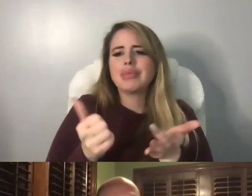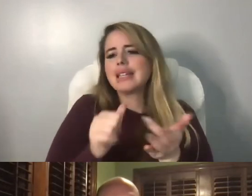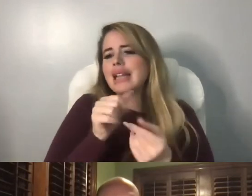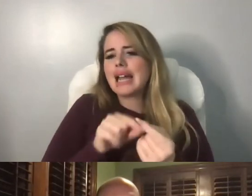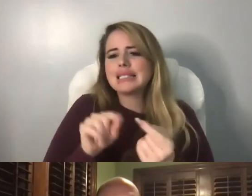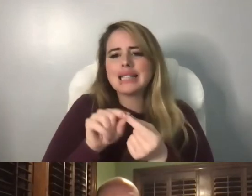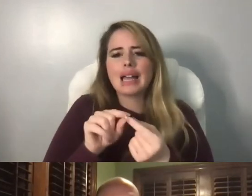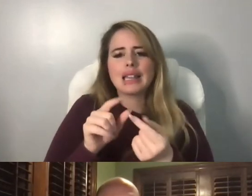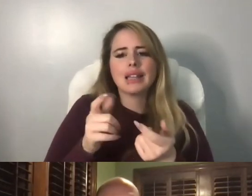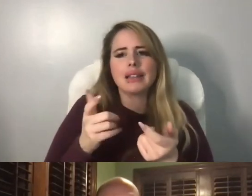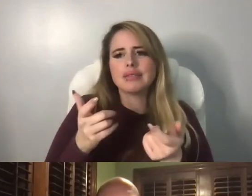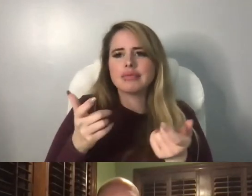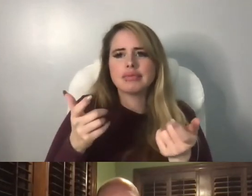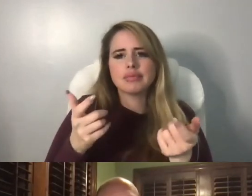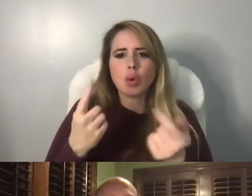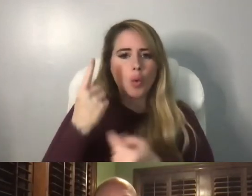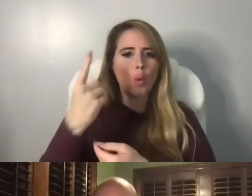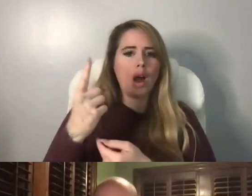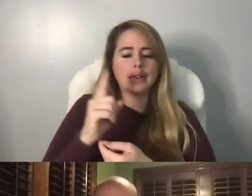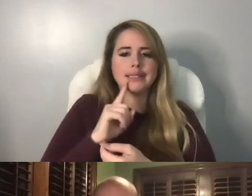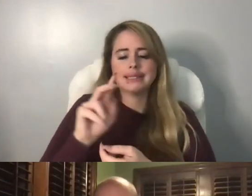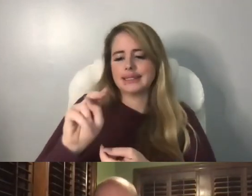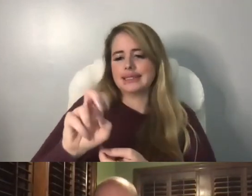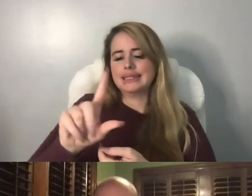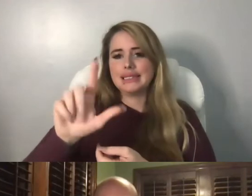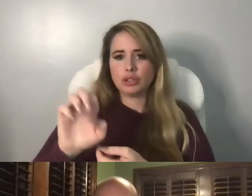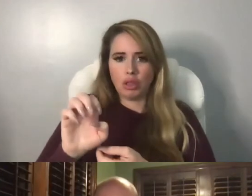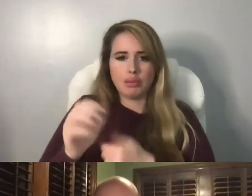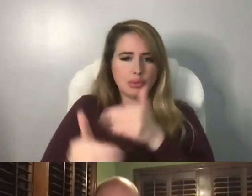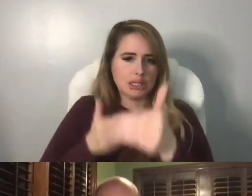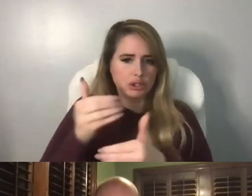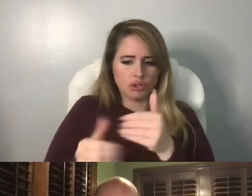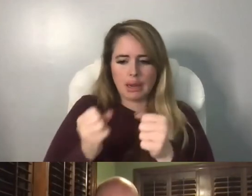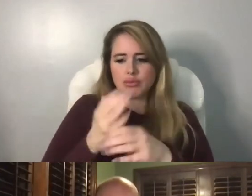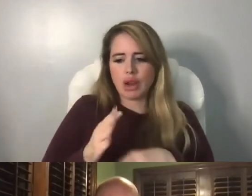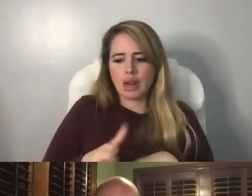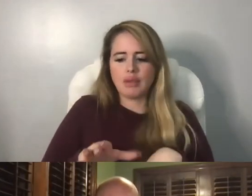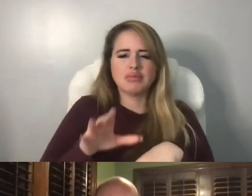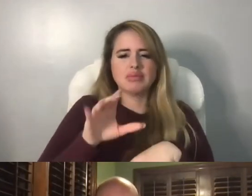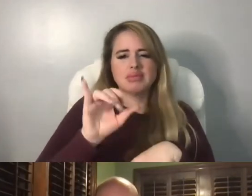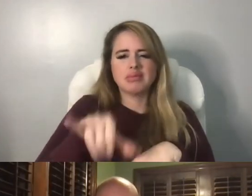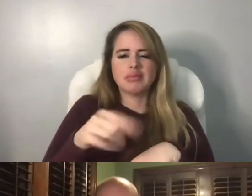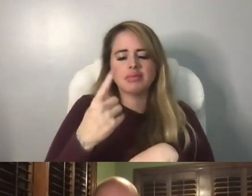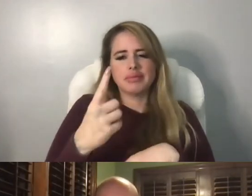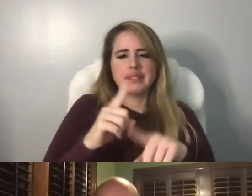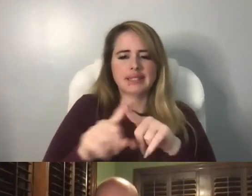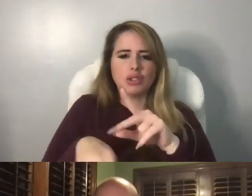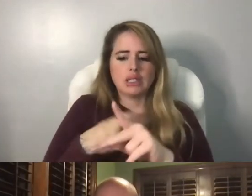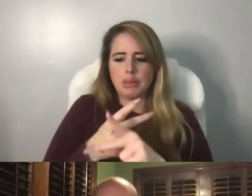well, one is a needle procedure where you can break it up, and one is a different type of biologic where you can